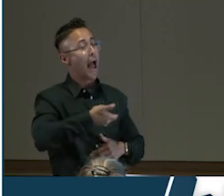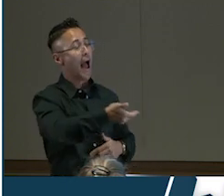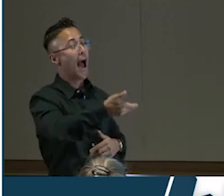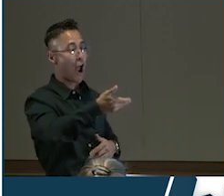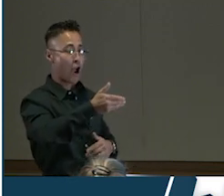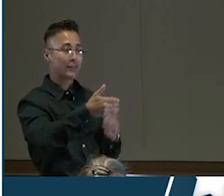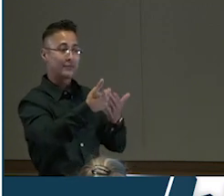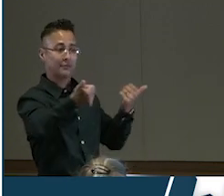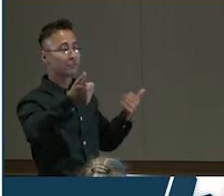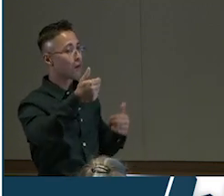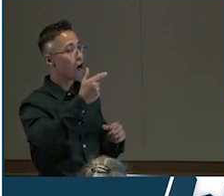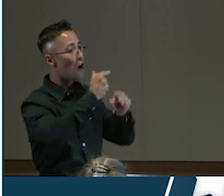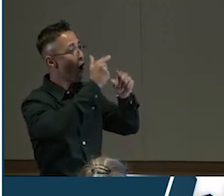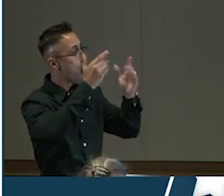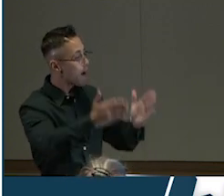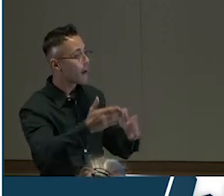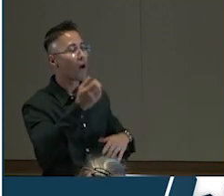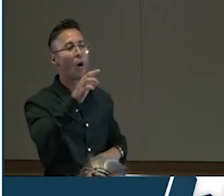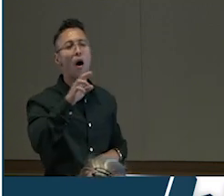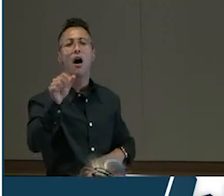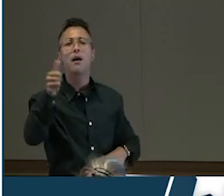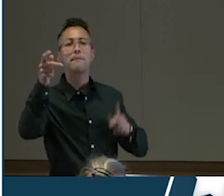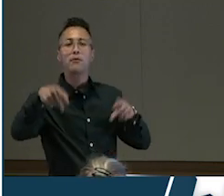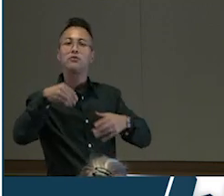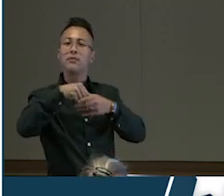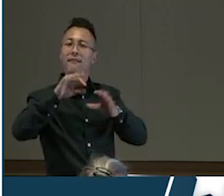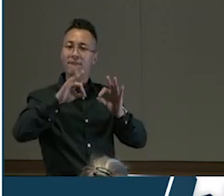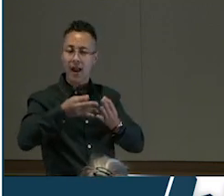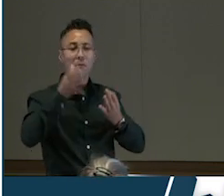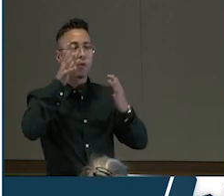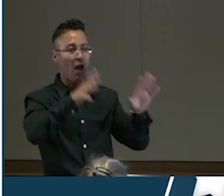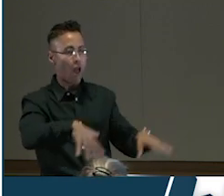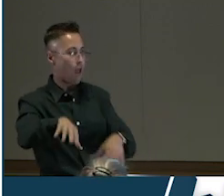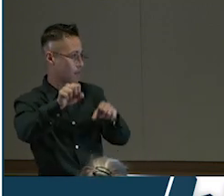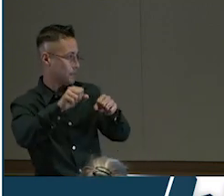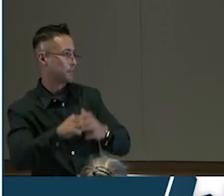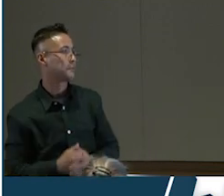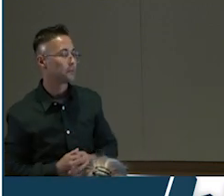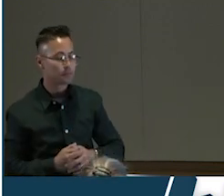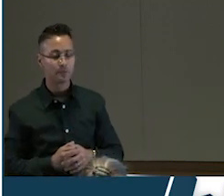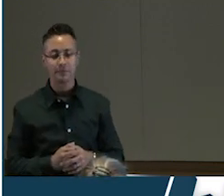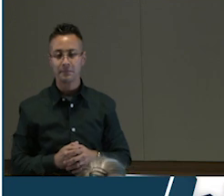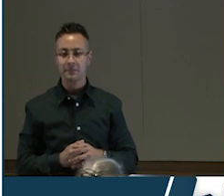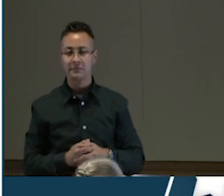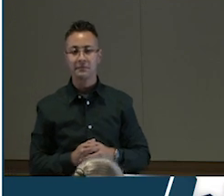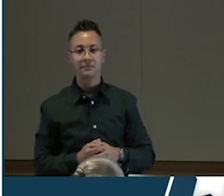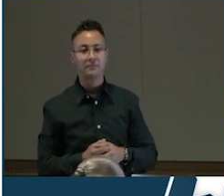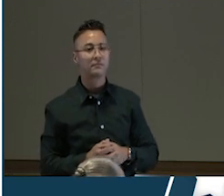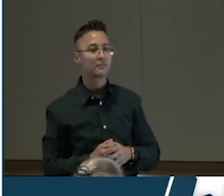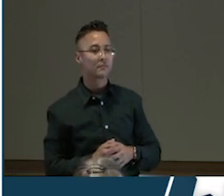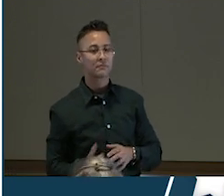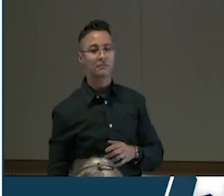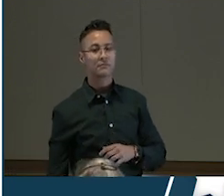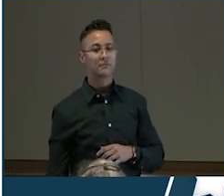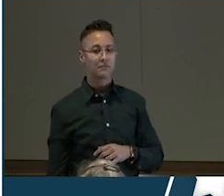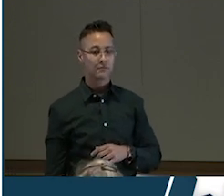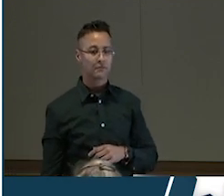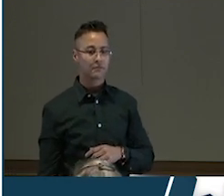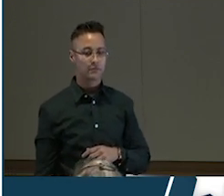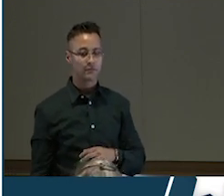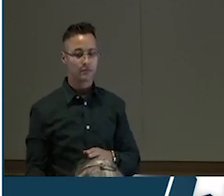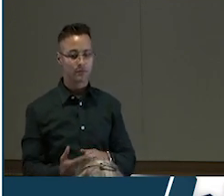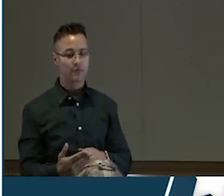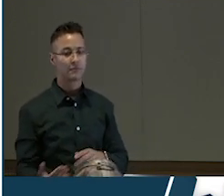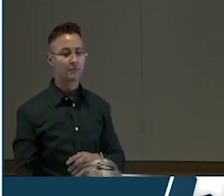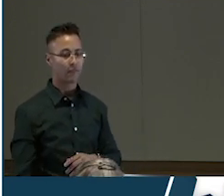care or someone else in the family might have been appointed. Okay? But that cost comes in, and